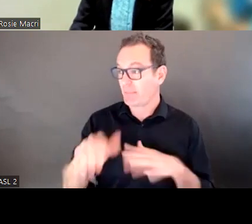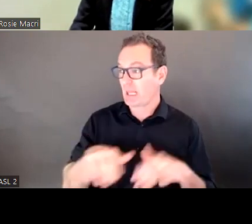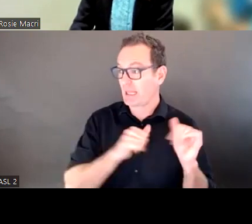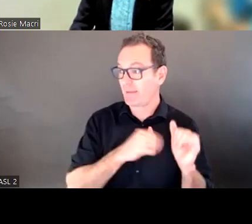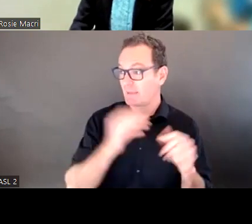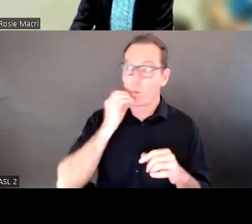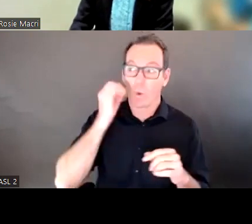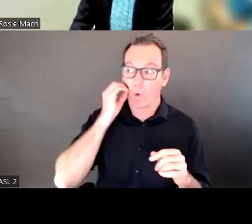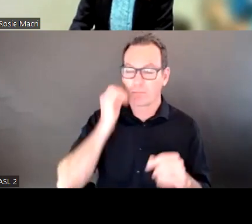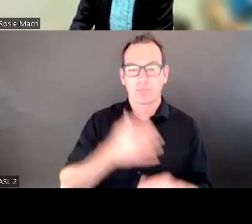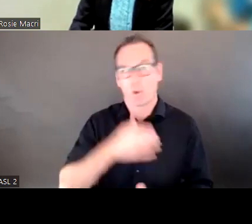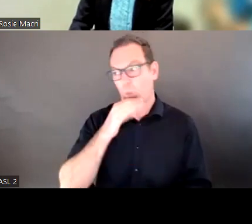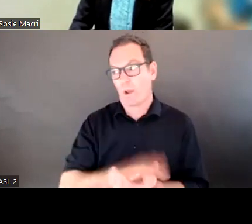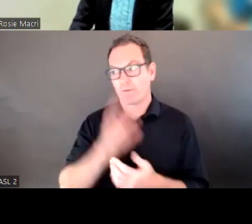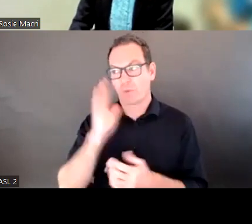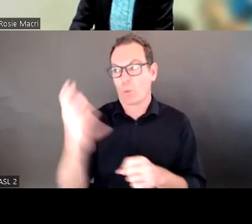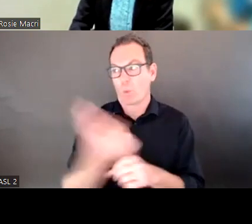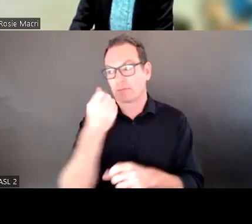his possessions.